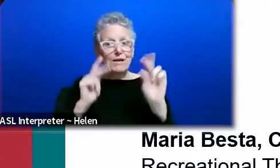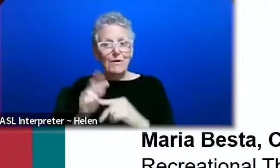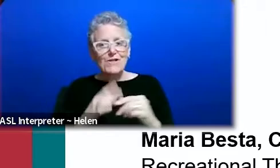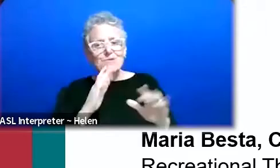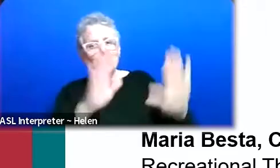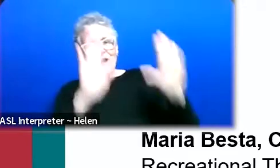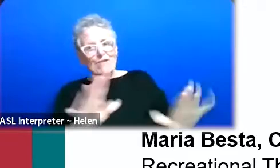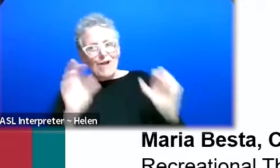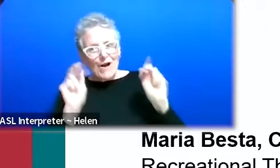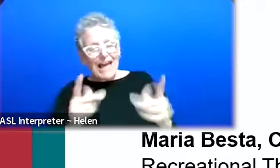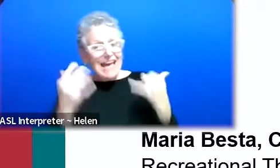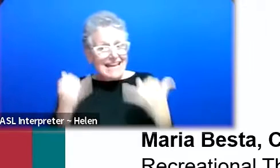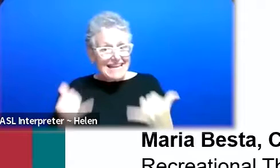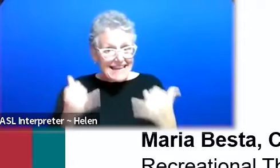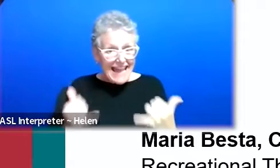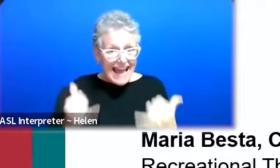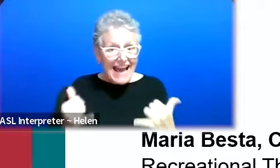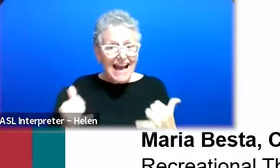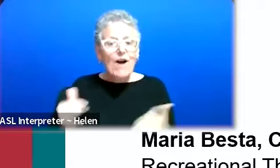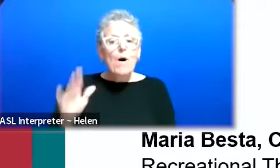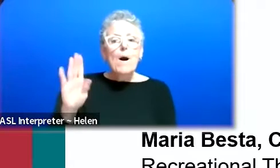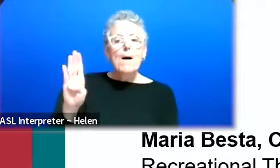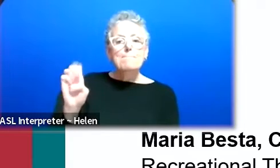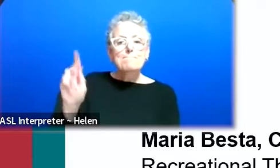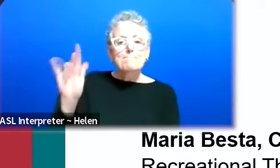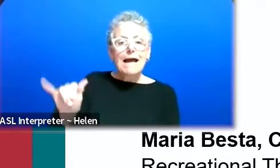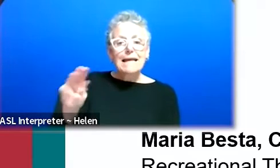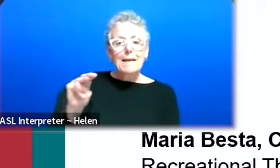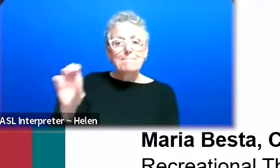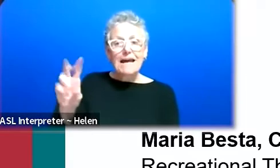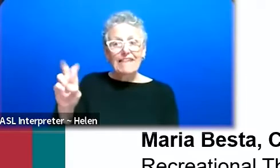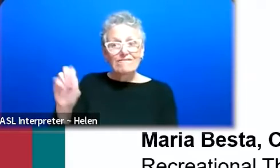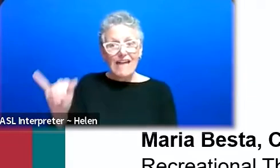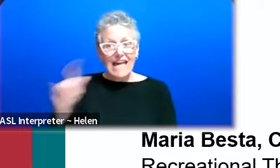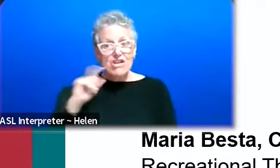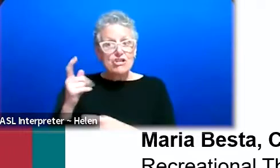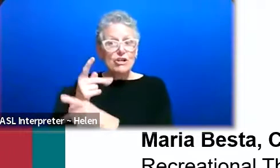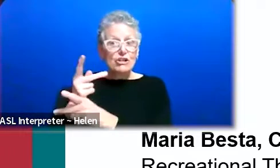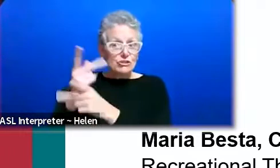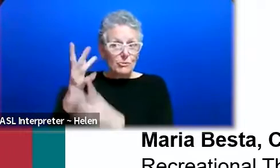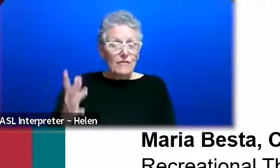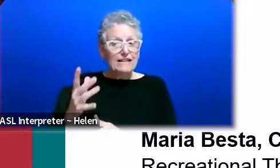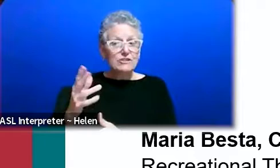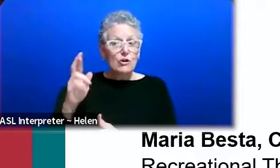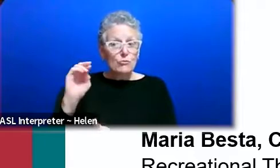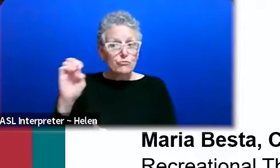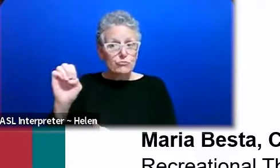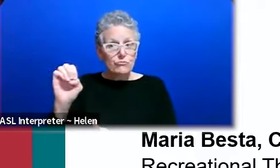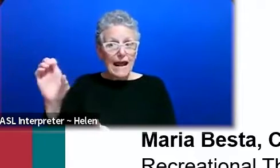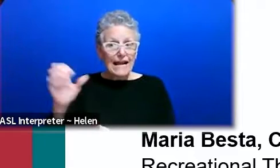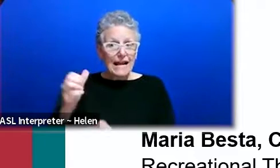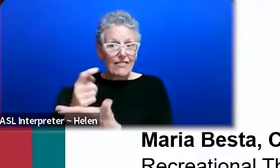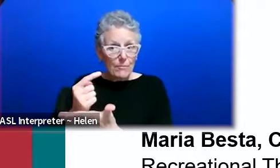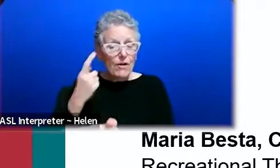Wonderful. And now Becky McVeigh is a supervisory recreational therapist from the Department of